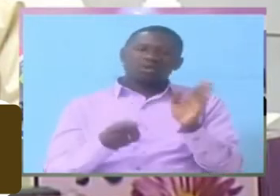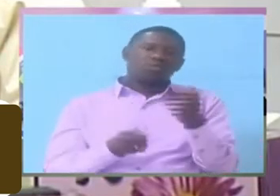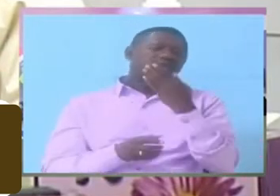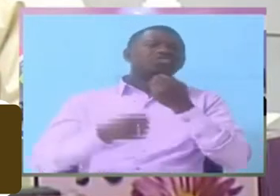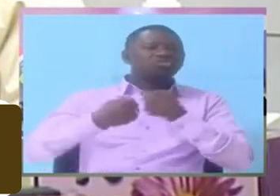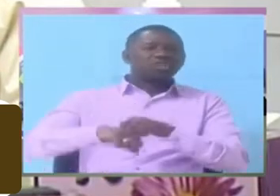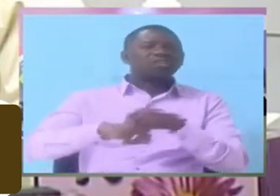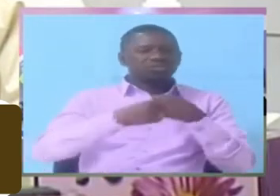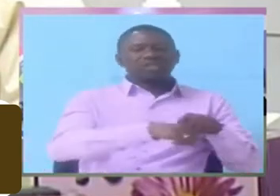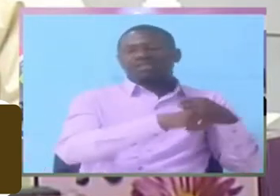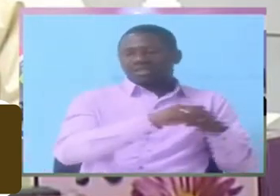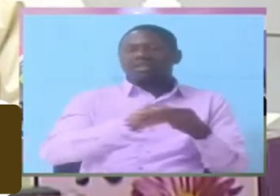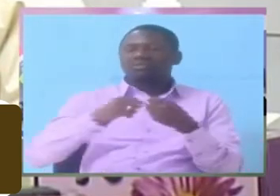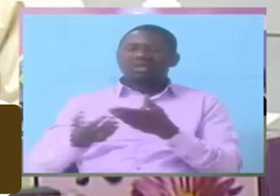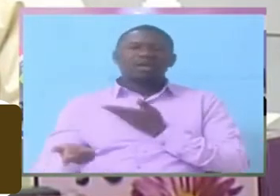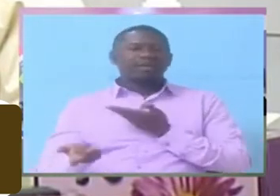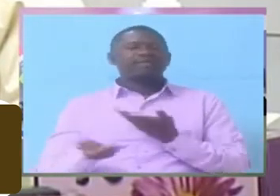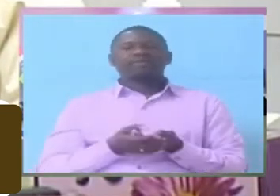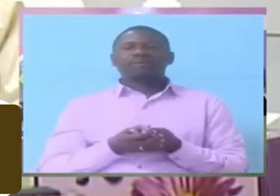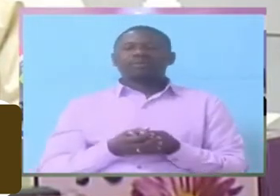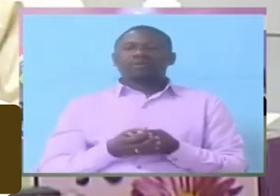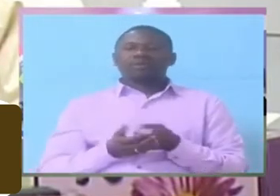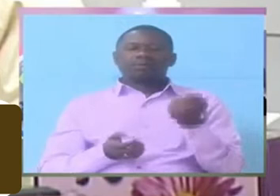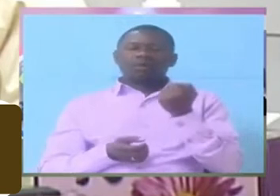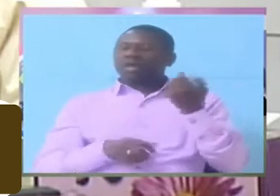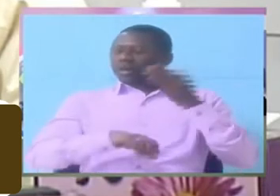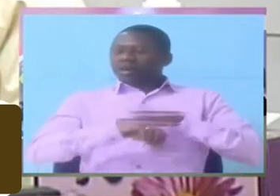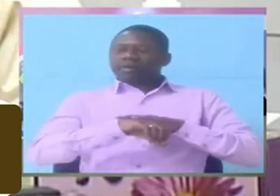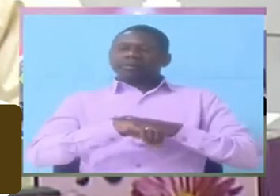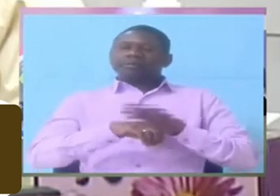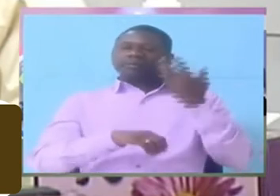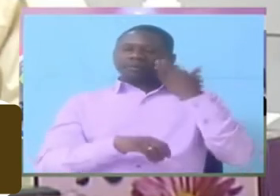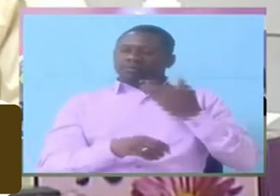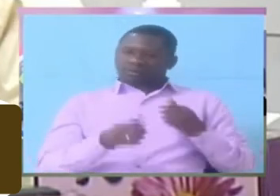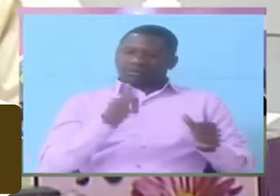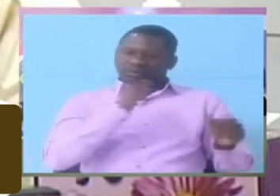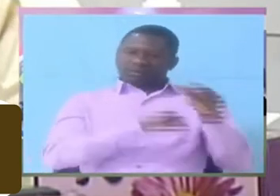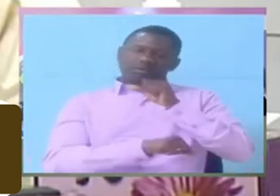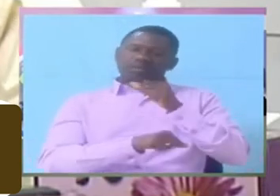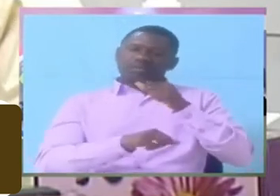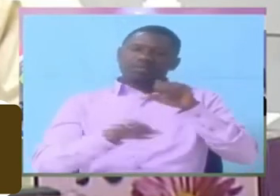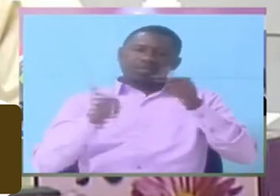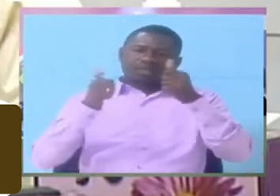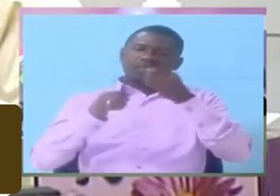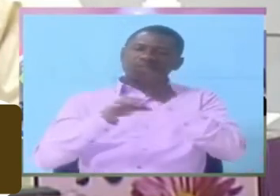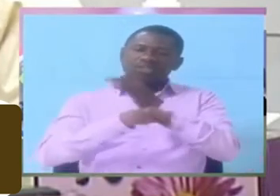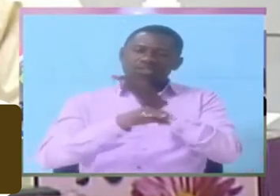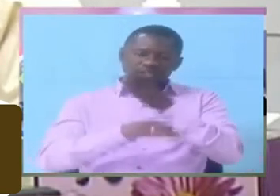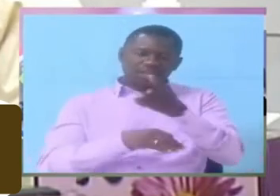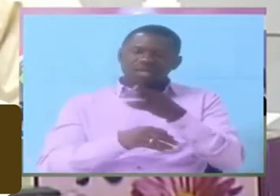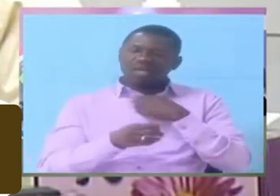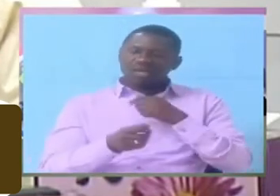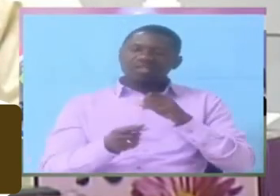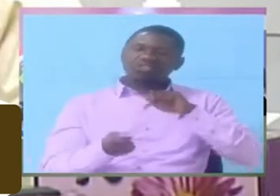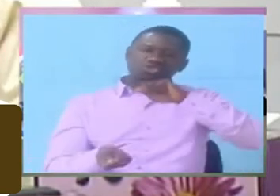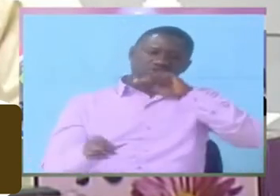imbe karandikang. Because when I came in I changed the training syllabus from 5 months to 10 months. Atubirina ta karandiro yiriko